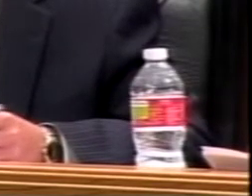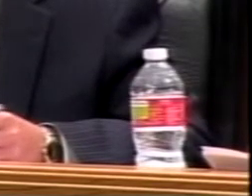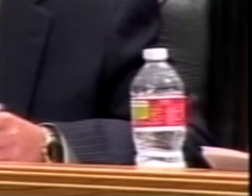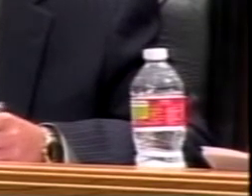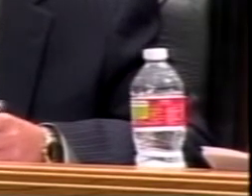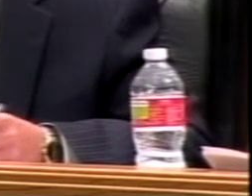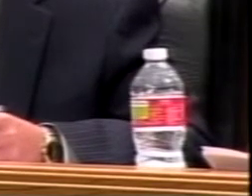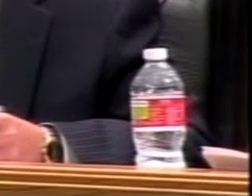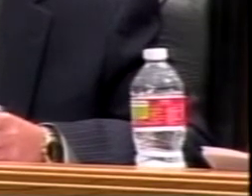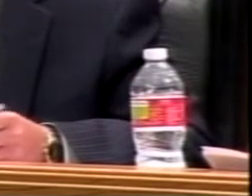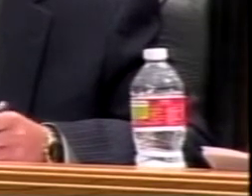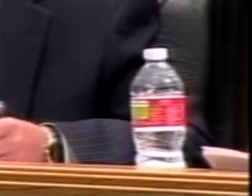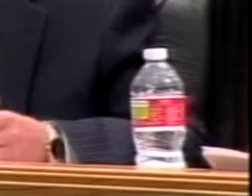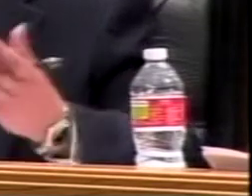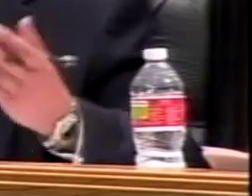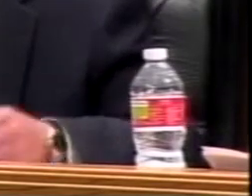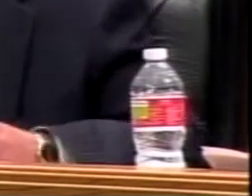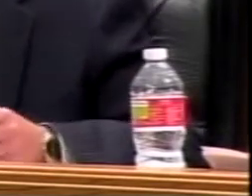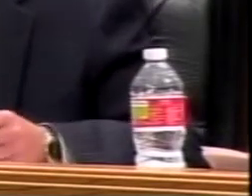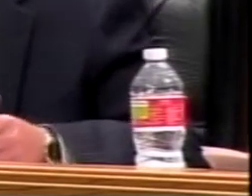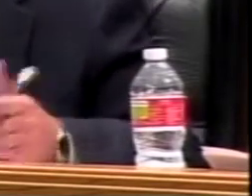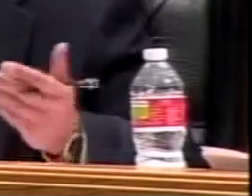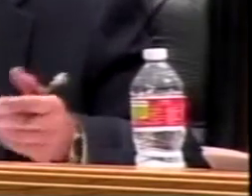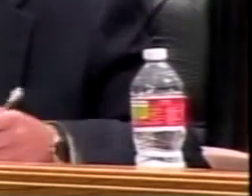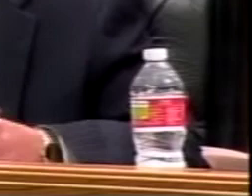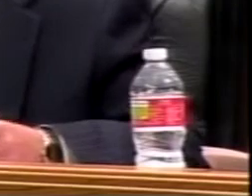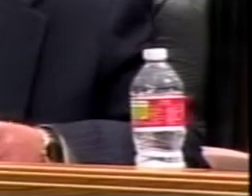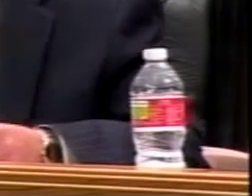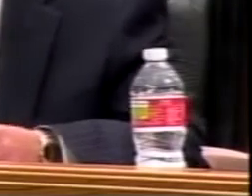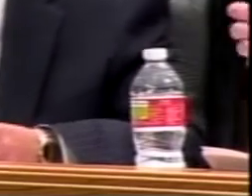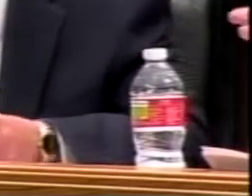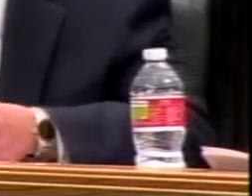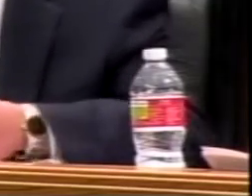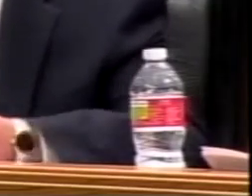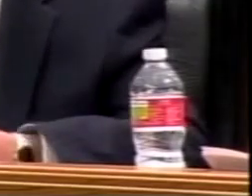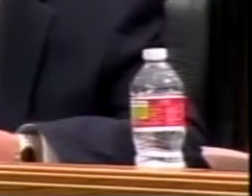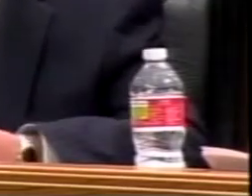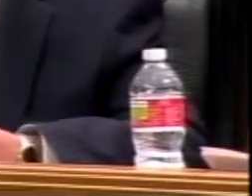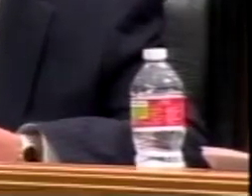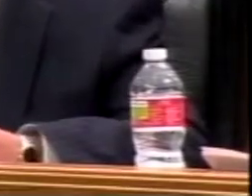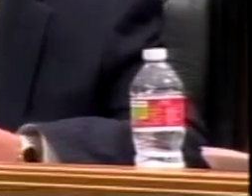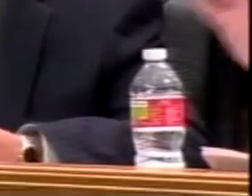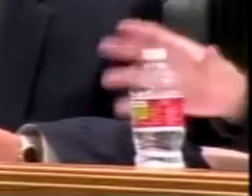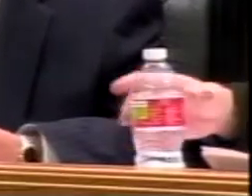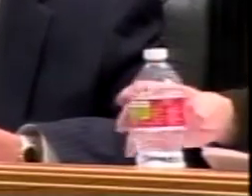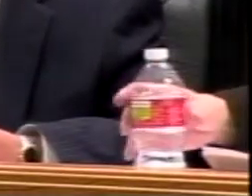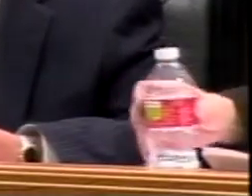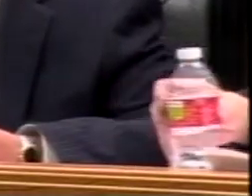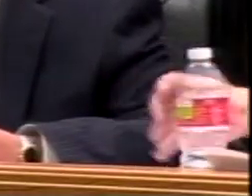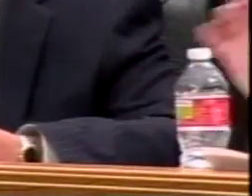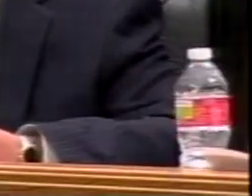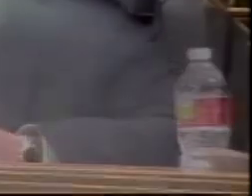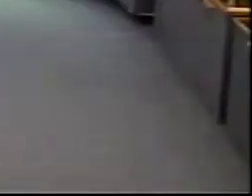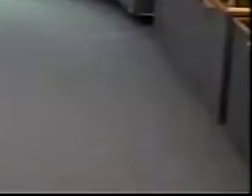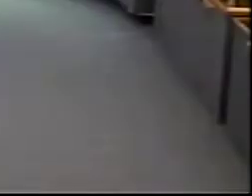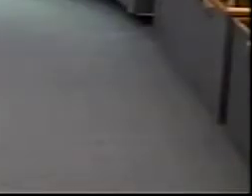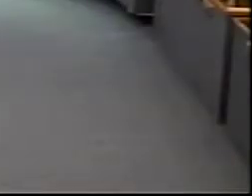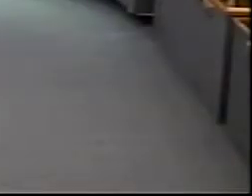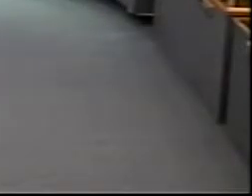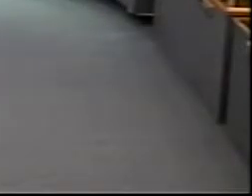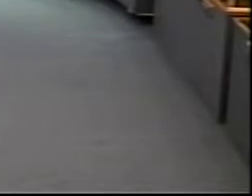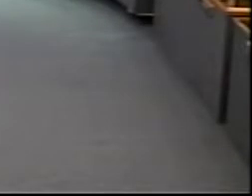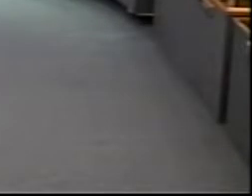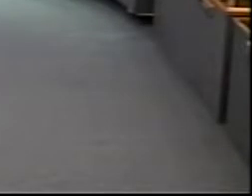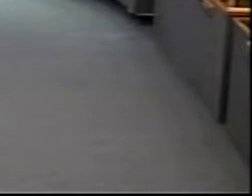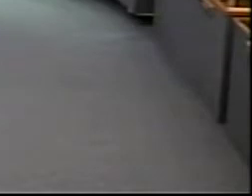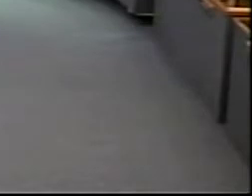or get out of order in any way, shape, or form. Chief, you are on standby. Dr. Montoya? Yes, sir. At this